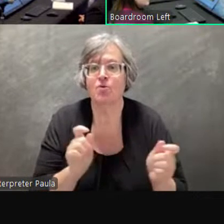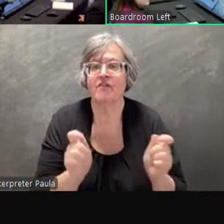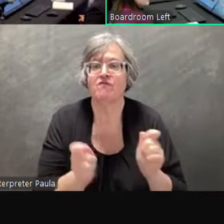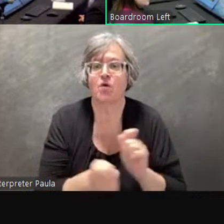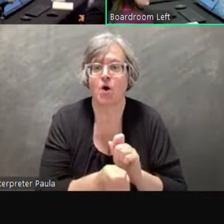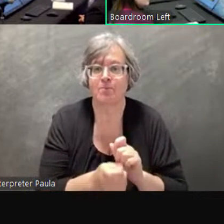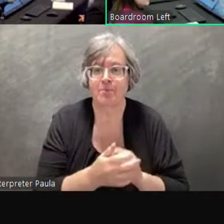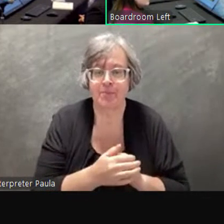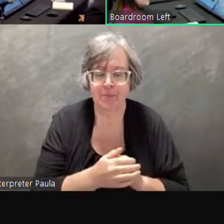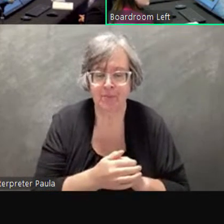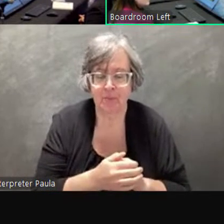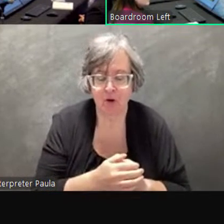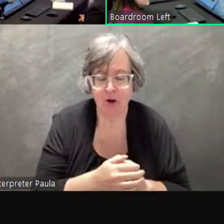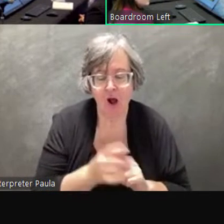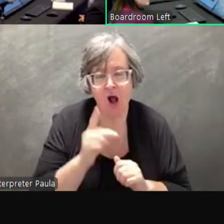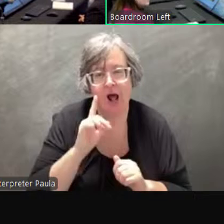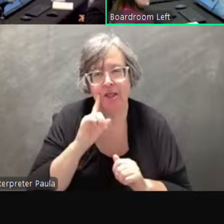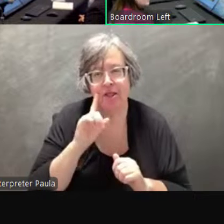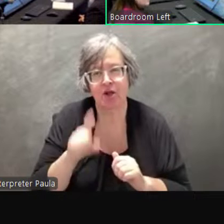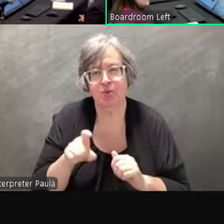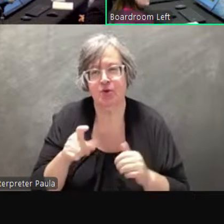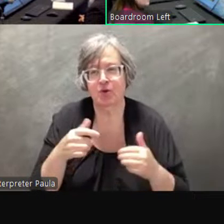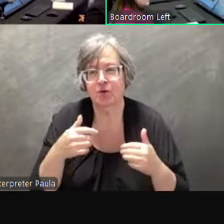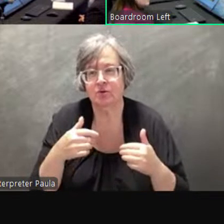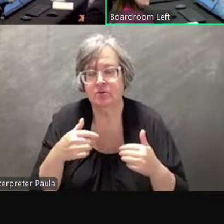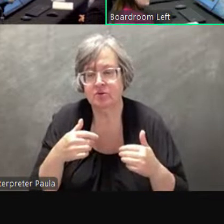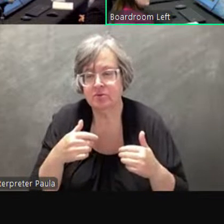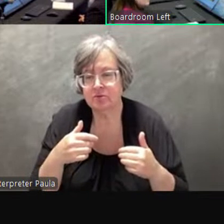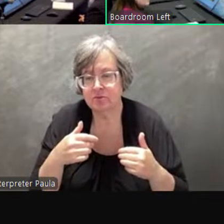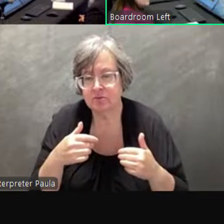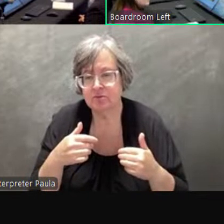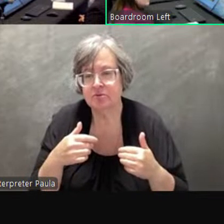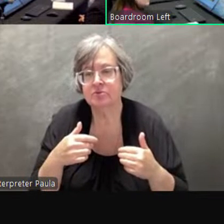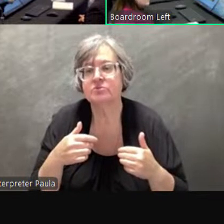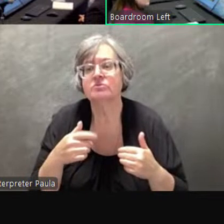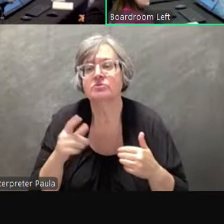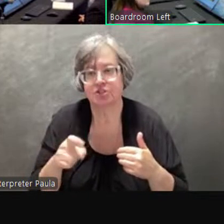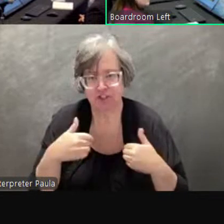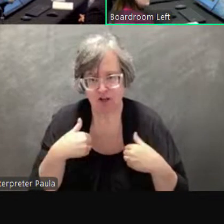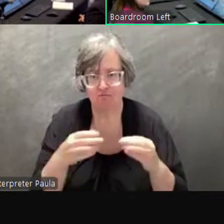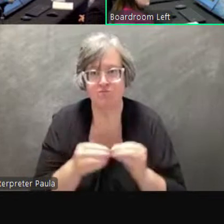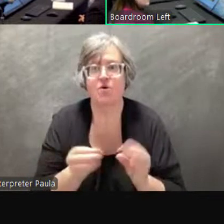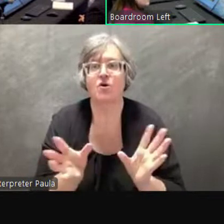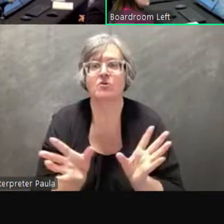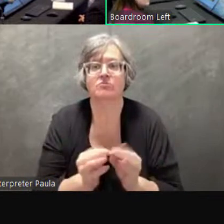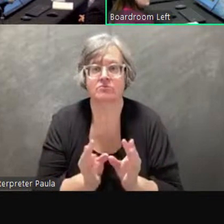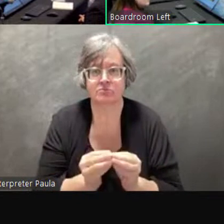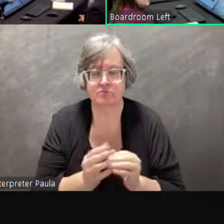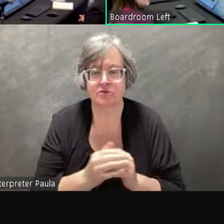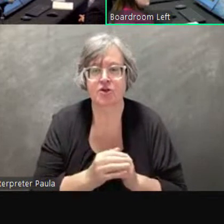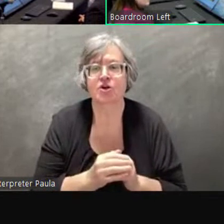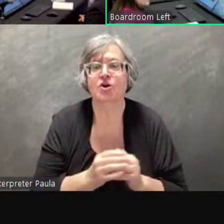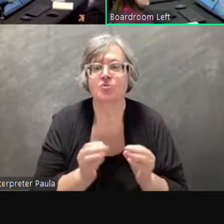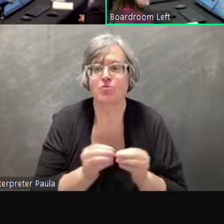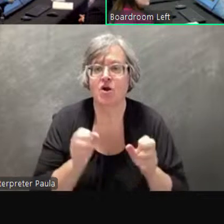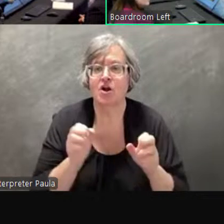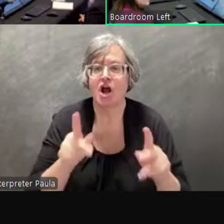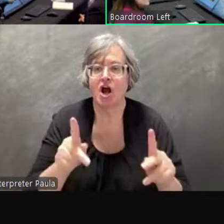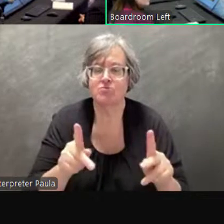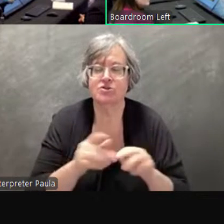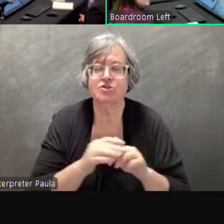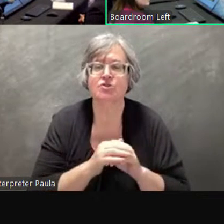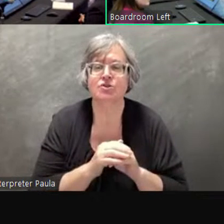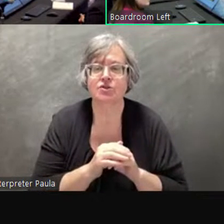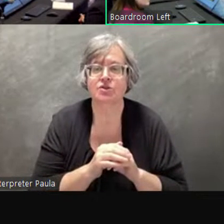I believe there needs to be more discussion like the ones that we're having here. I think there is more of an opportunity